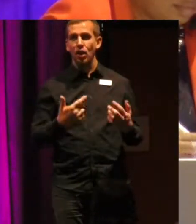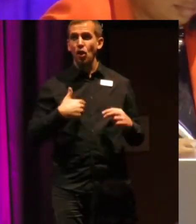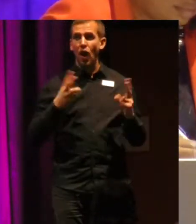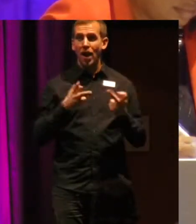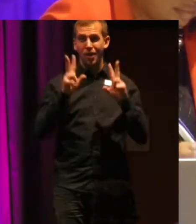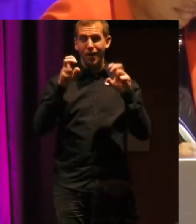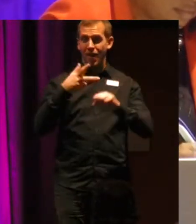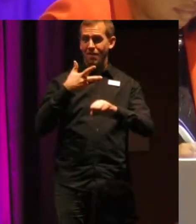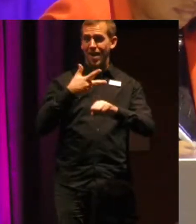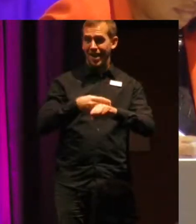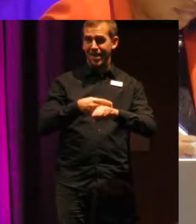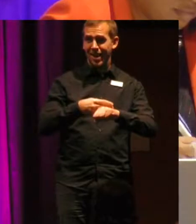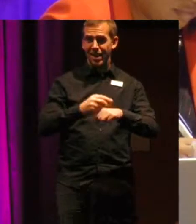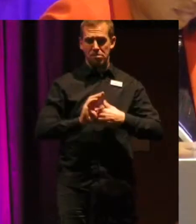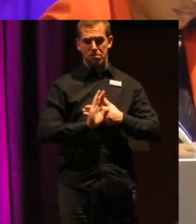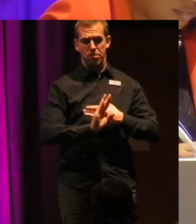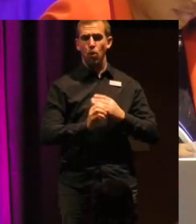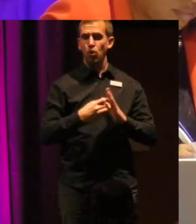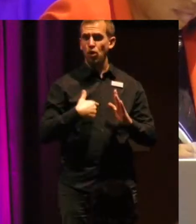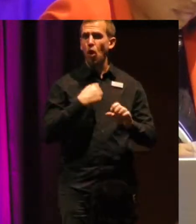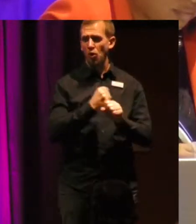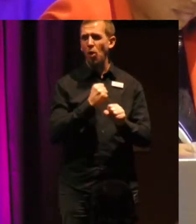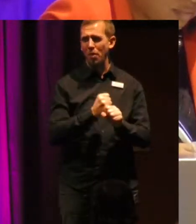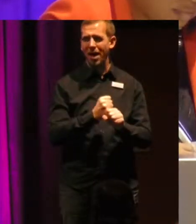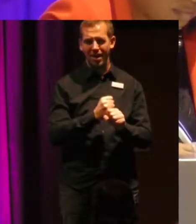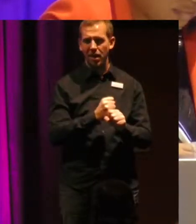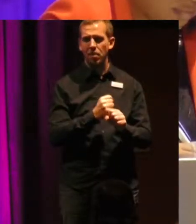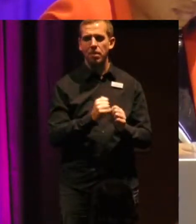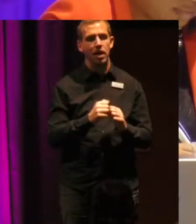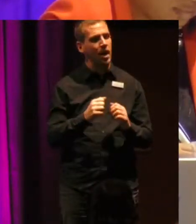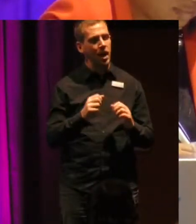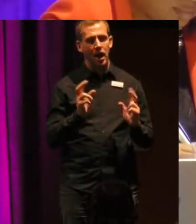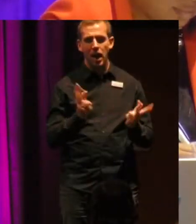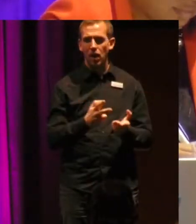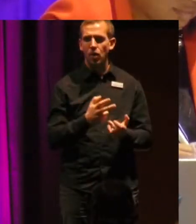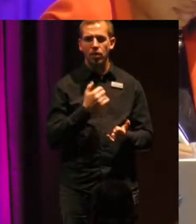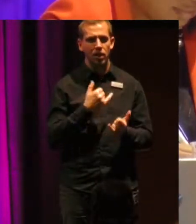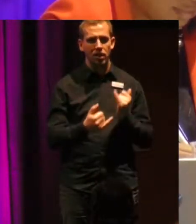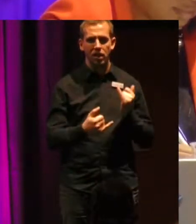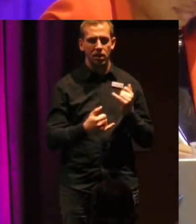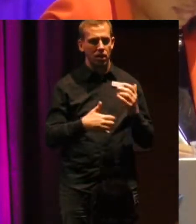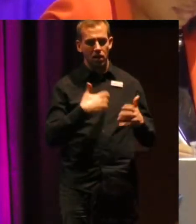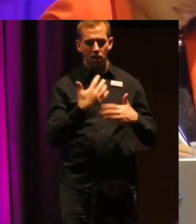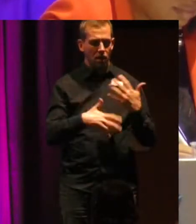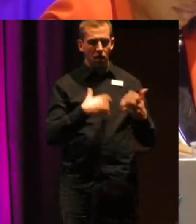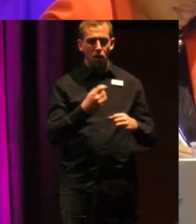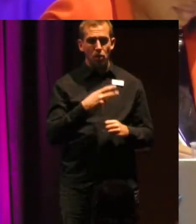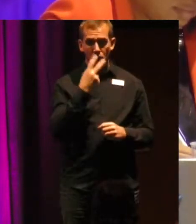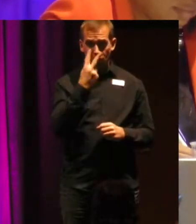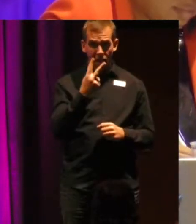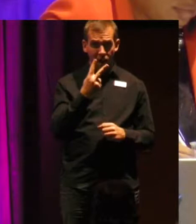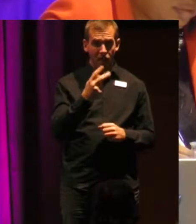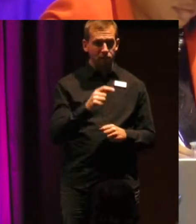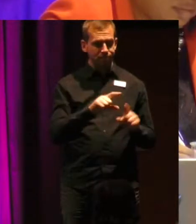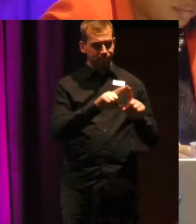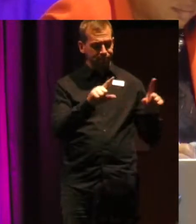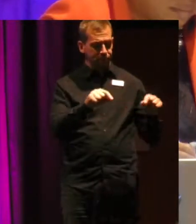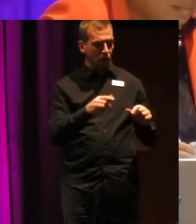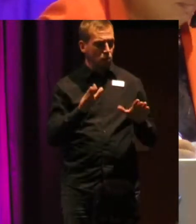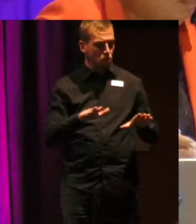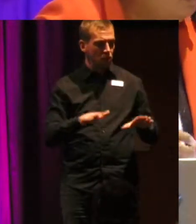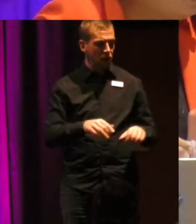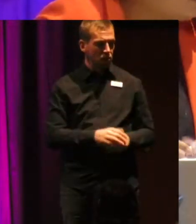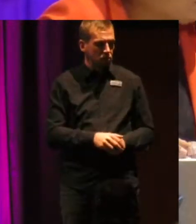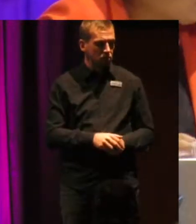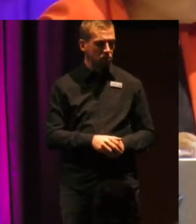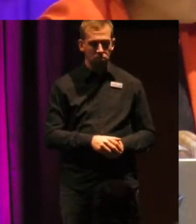vaccinated against this because I work with it. But in the end of the day, if someone holds up a sign with the word Muslim, if I don't think at all,